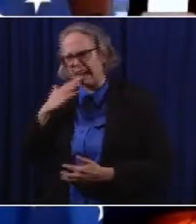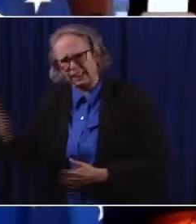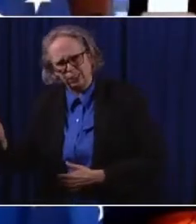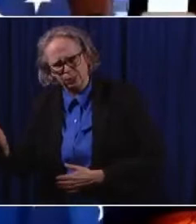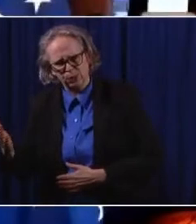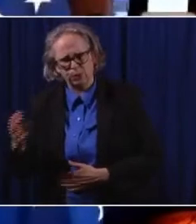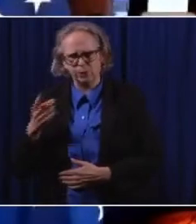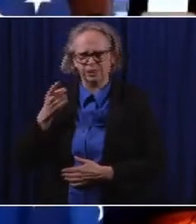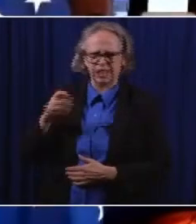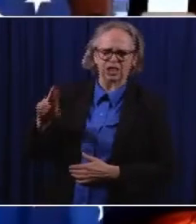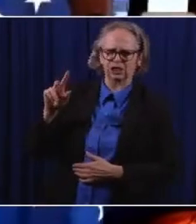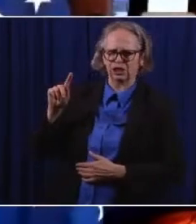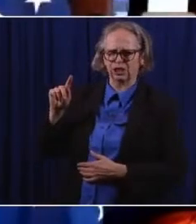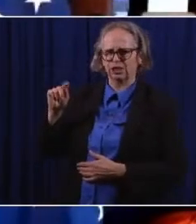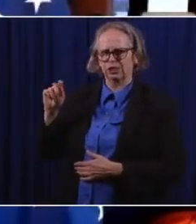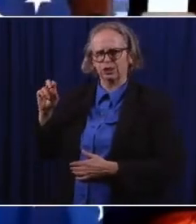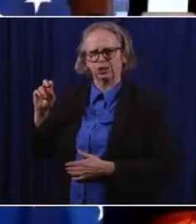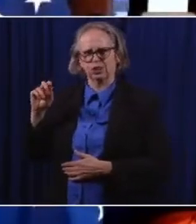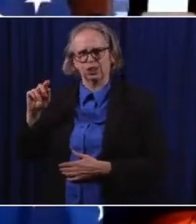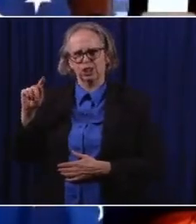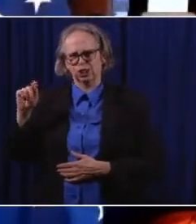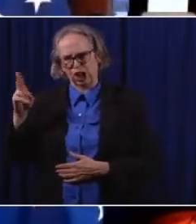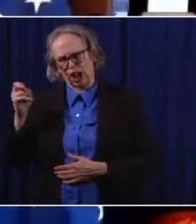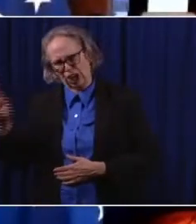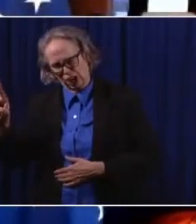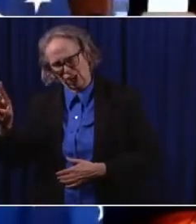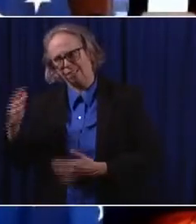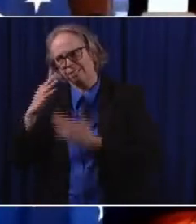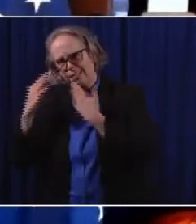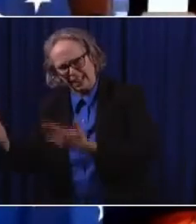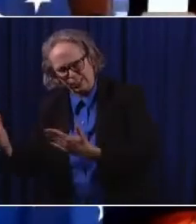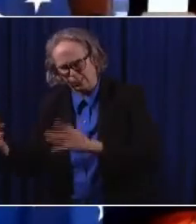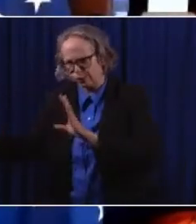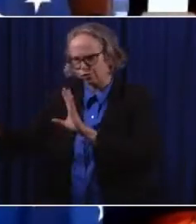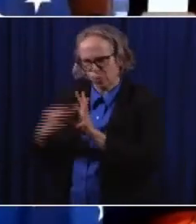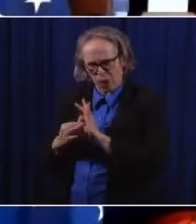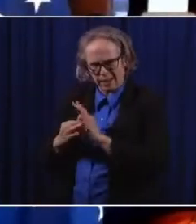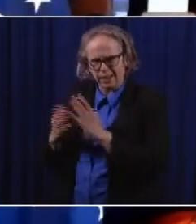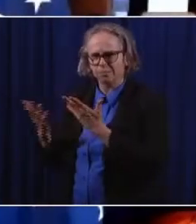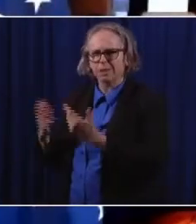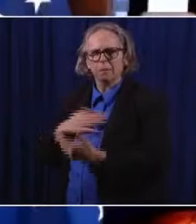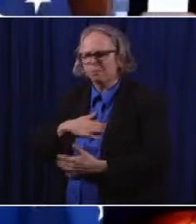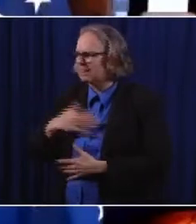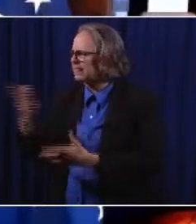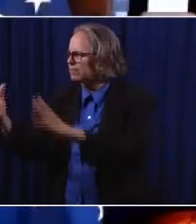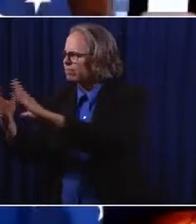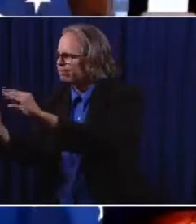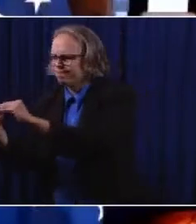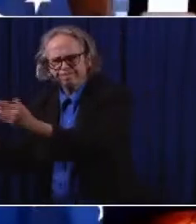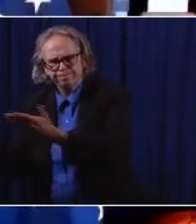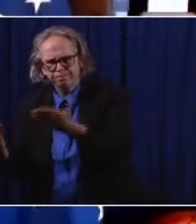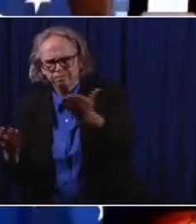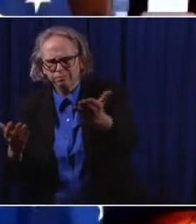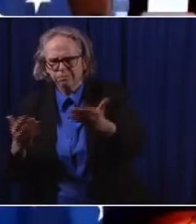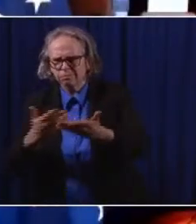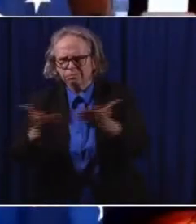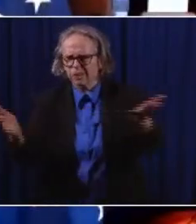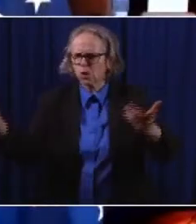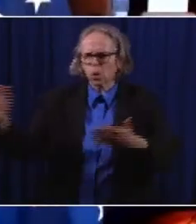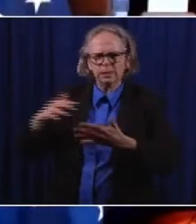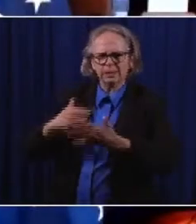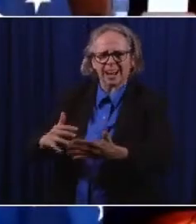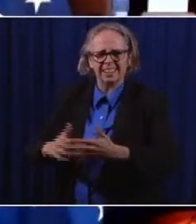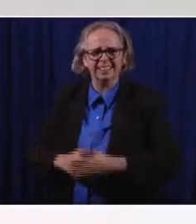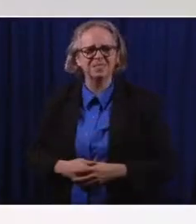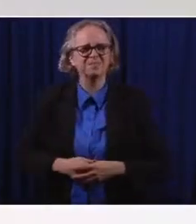And if you could, Doctor, please let us know how the study was conducted and what you found.